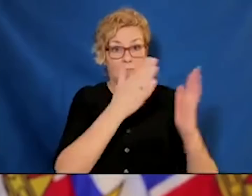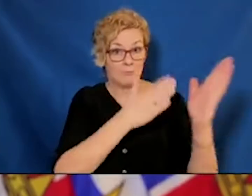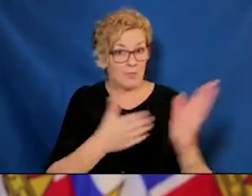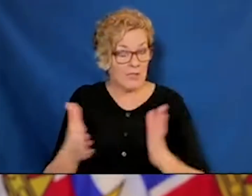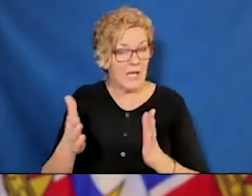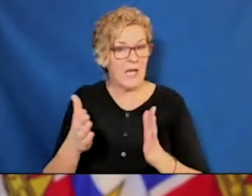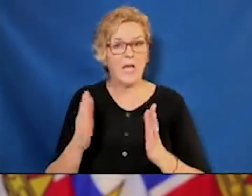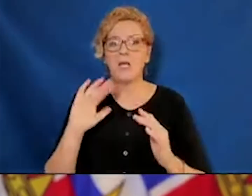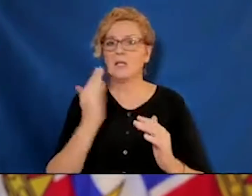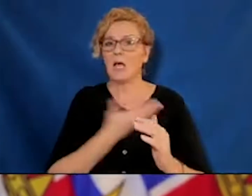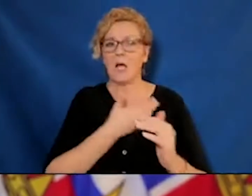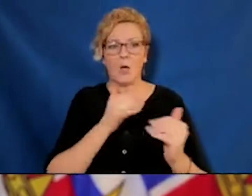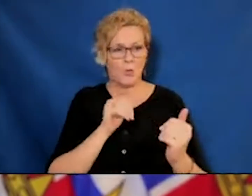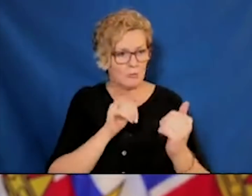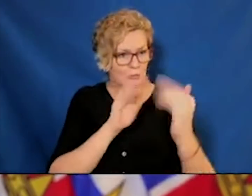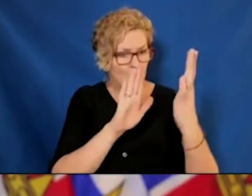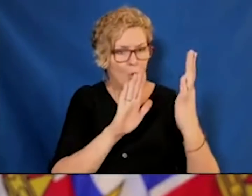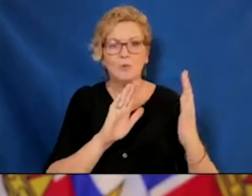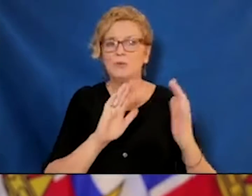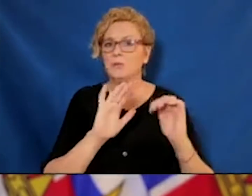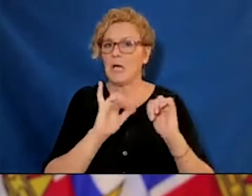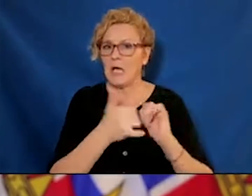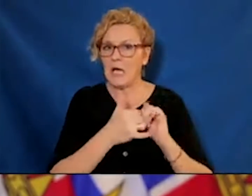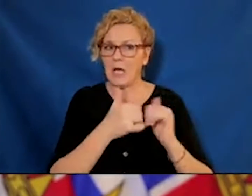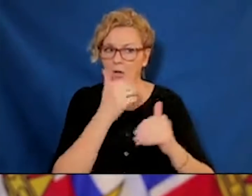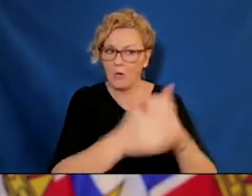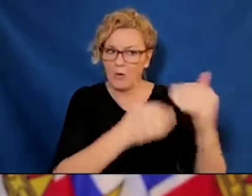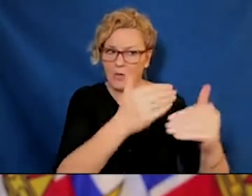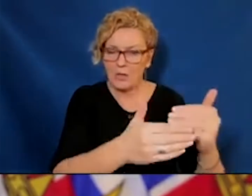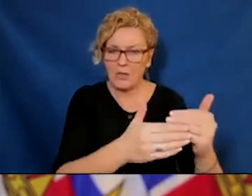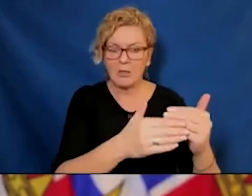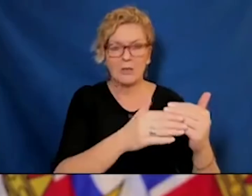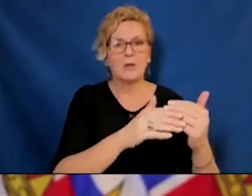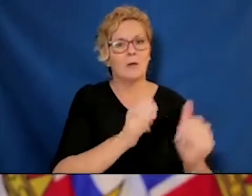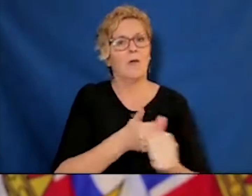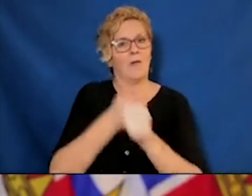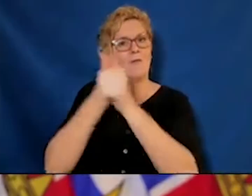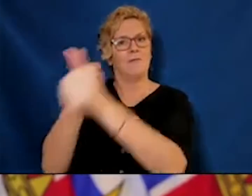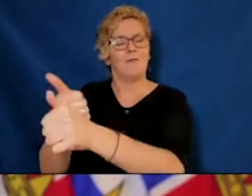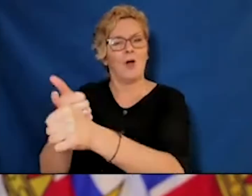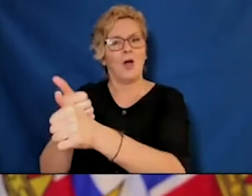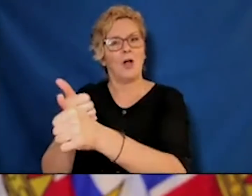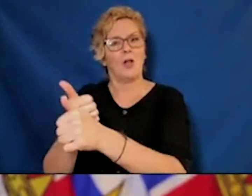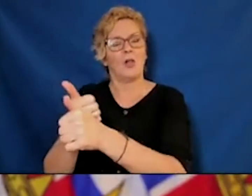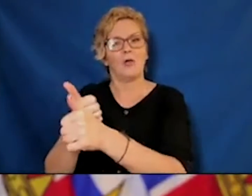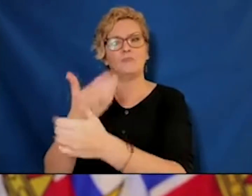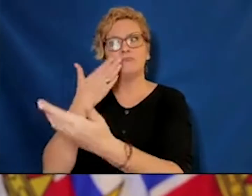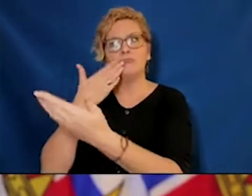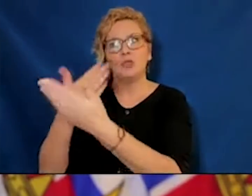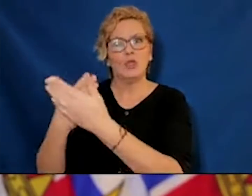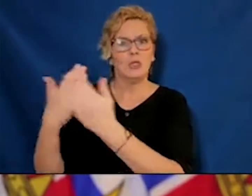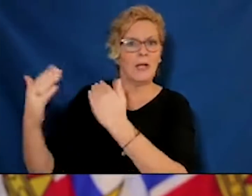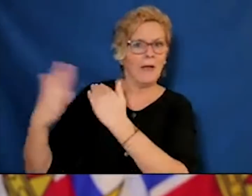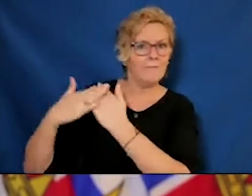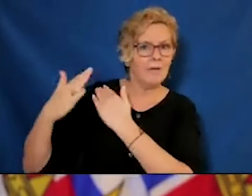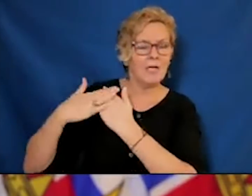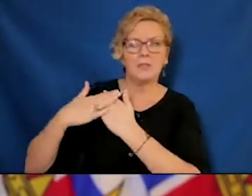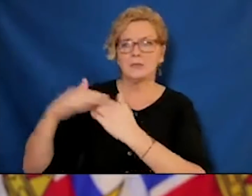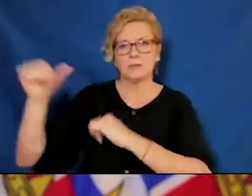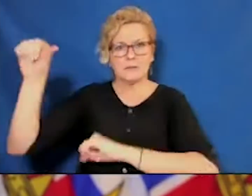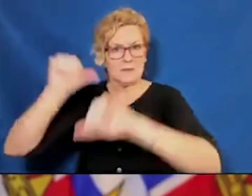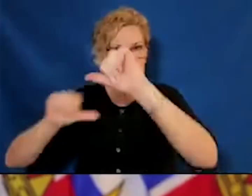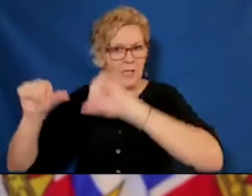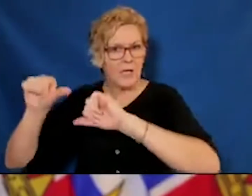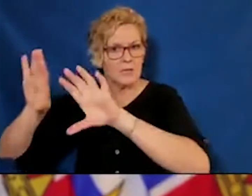program here in the province. As we know, when someone receives a vaccine, it stimulates our own body's immune system